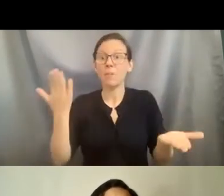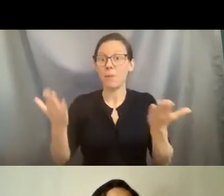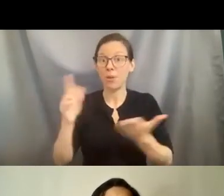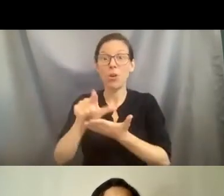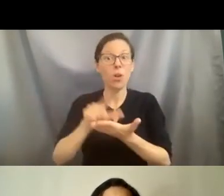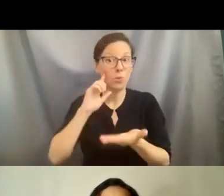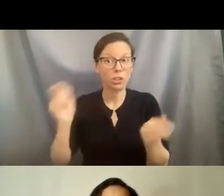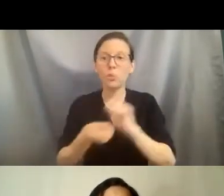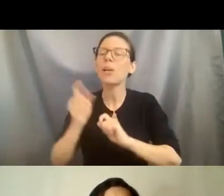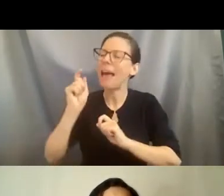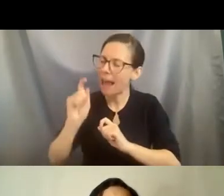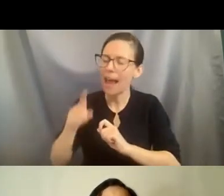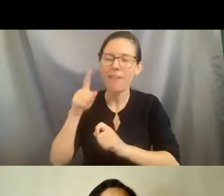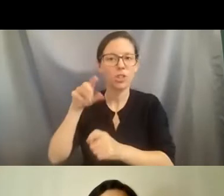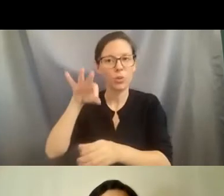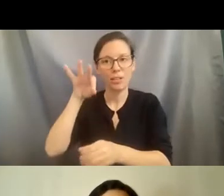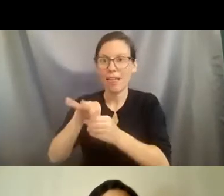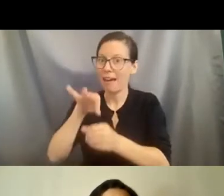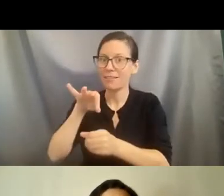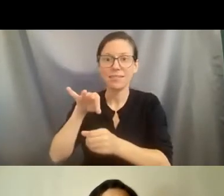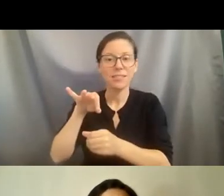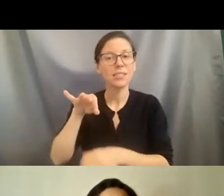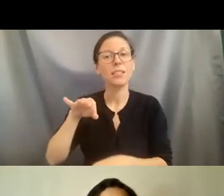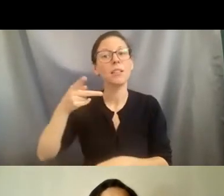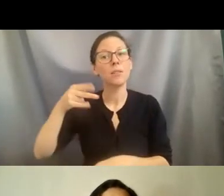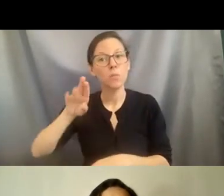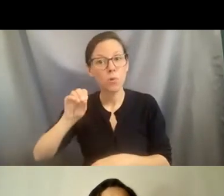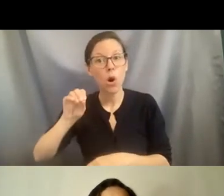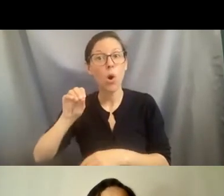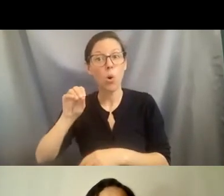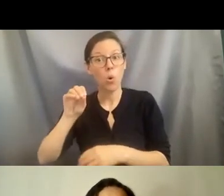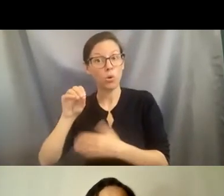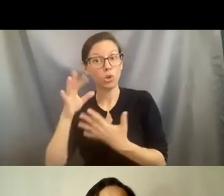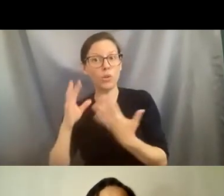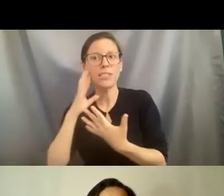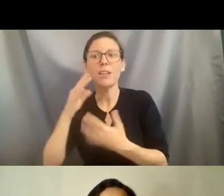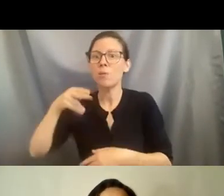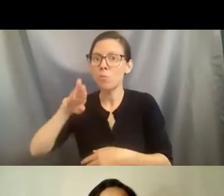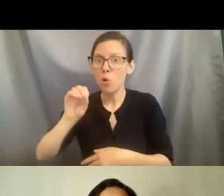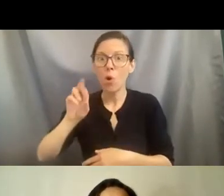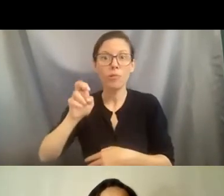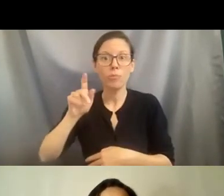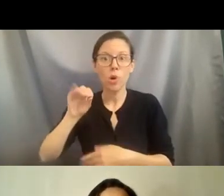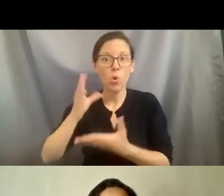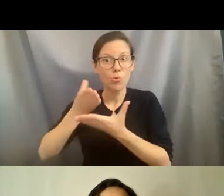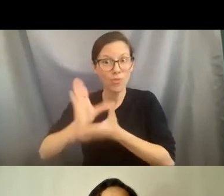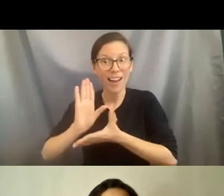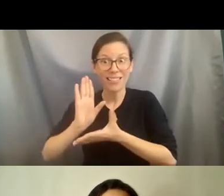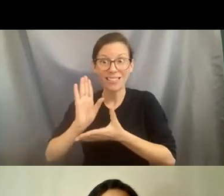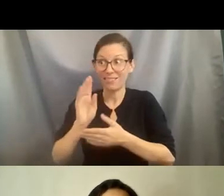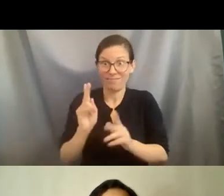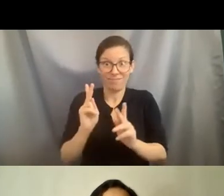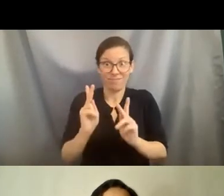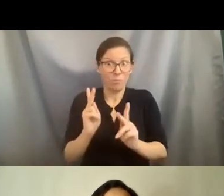pro-choice, pro-reproductive health majorities in both chambers. And I would just also comment that this is an issue of